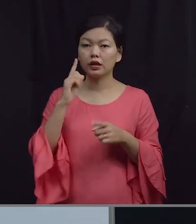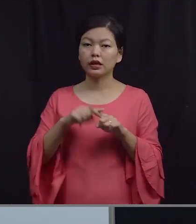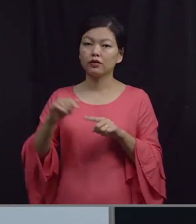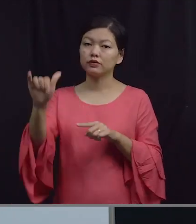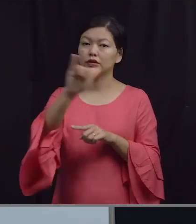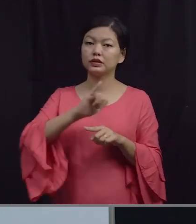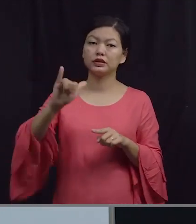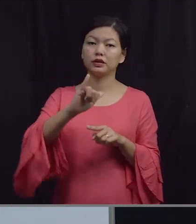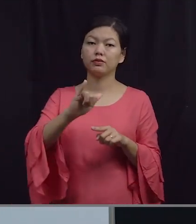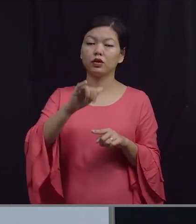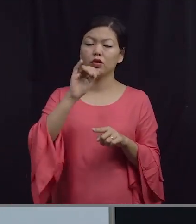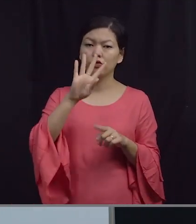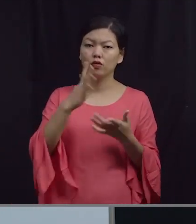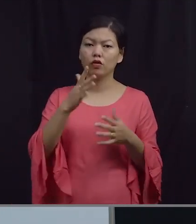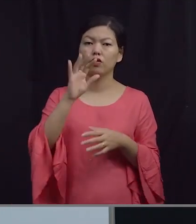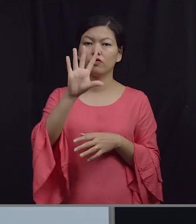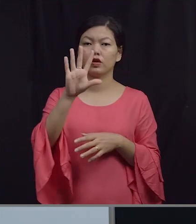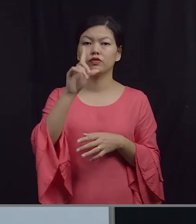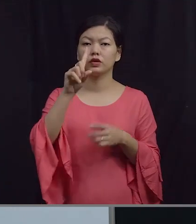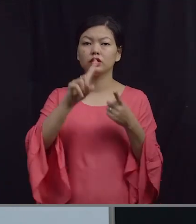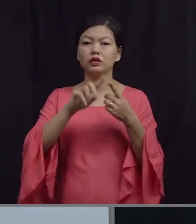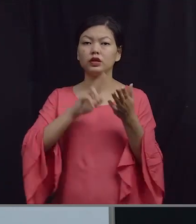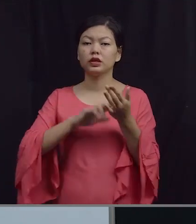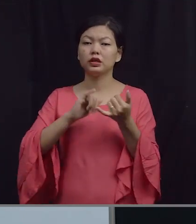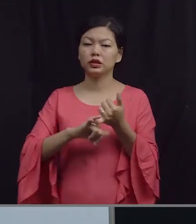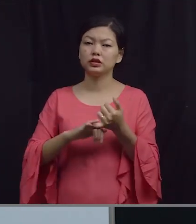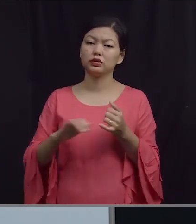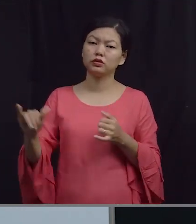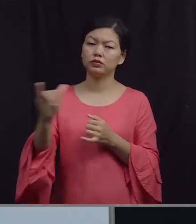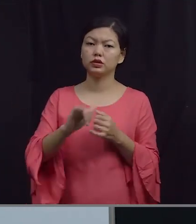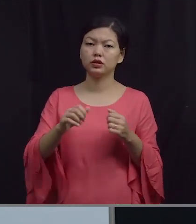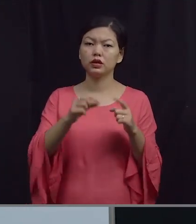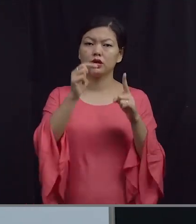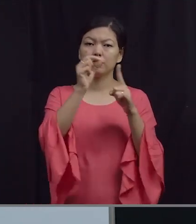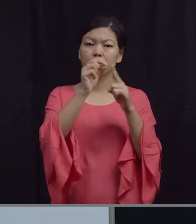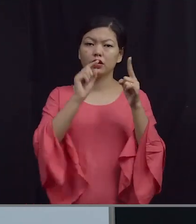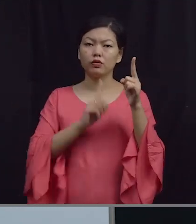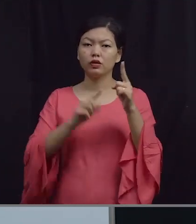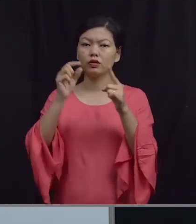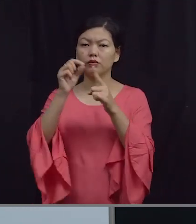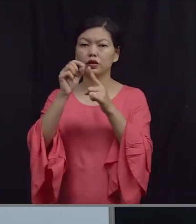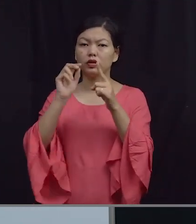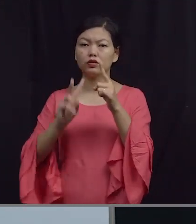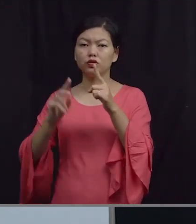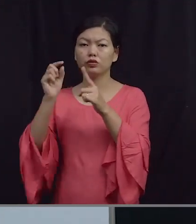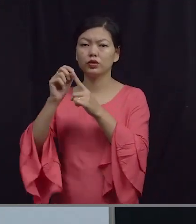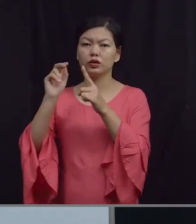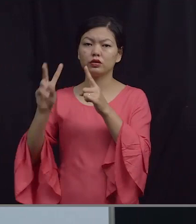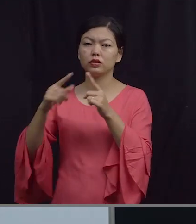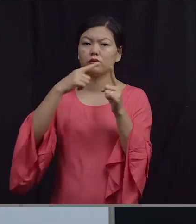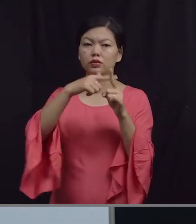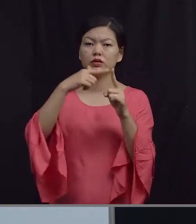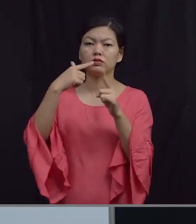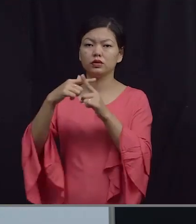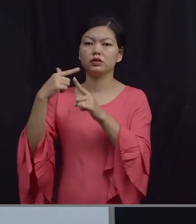4 or 5 lenses, so it will goes like P equal to P1 plus P2 plus P3 plus P4, P5, like, and so on. Okay, it's clear. And